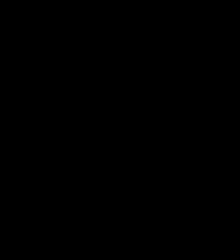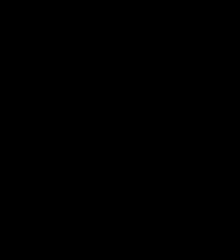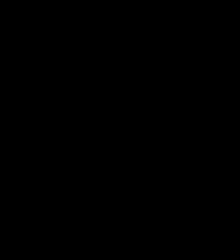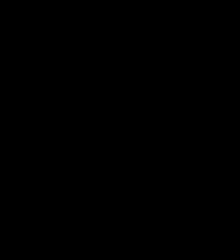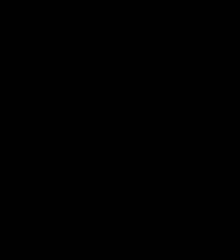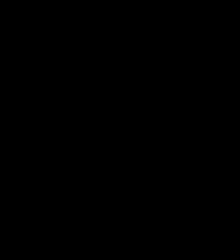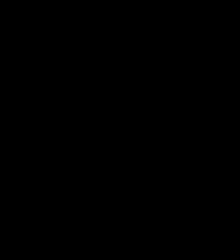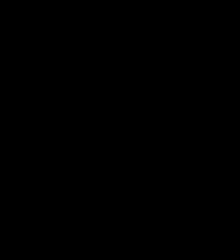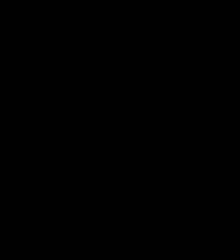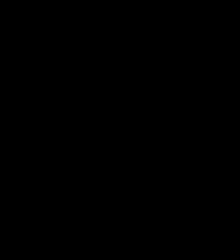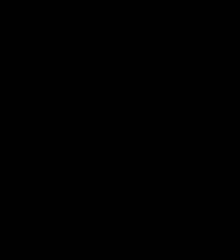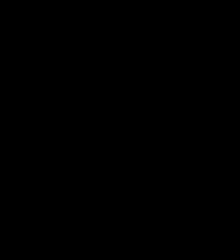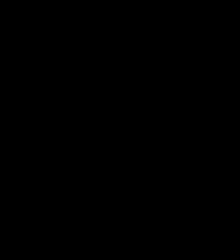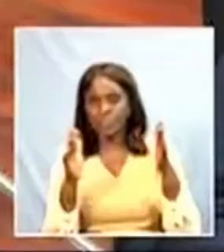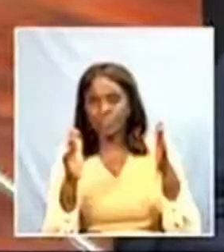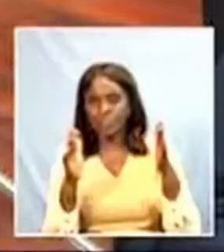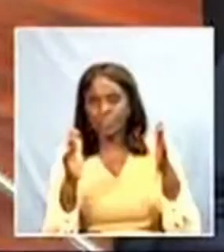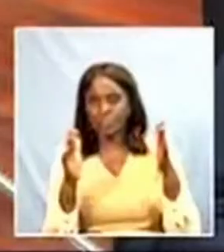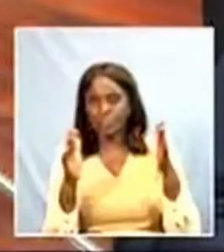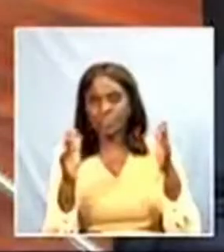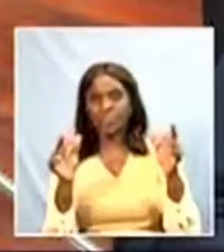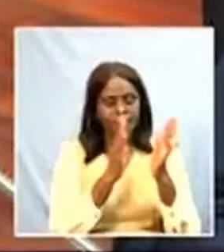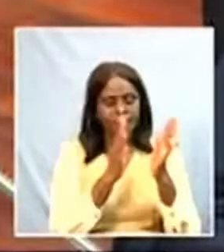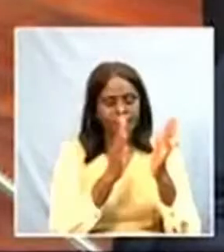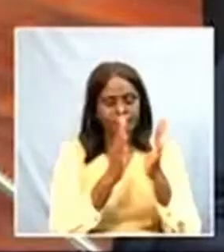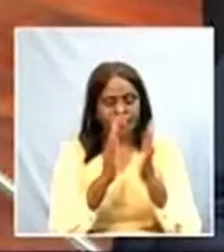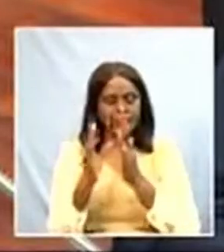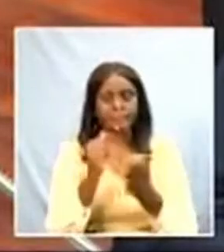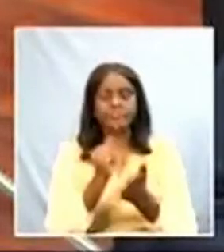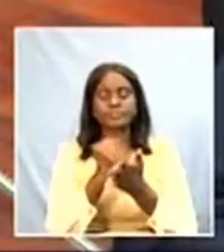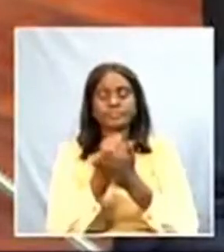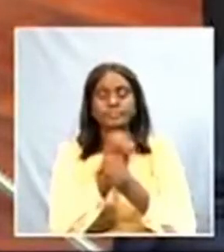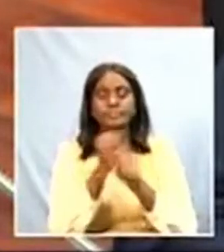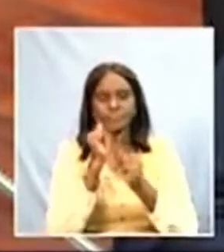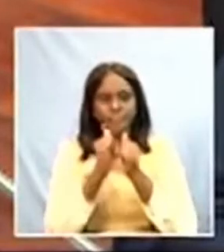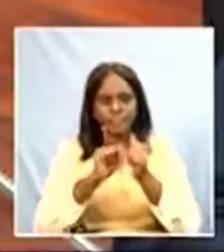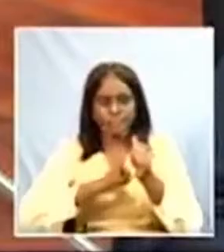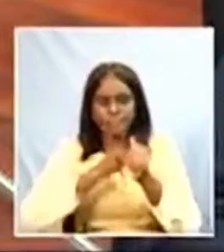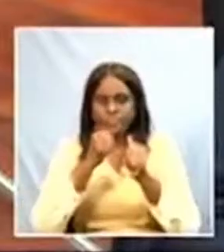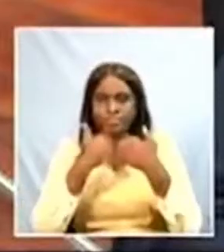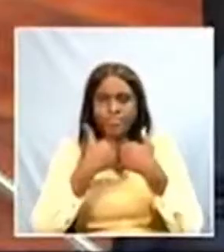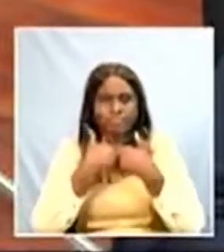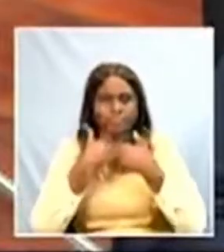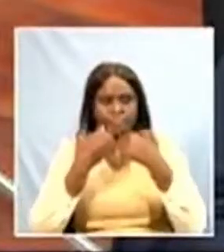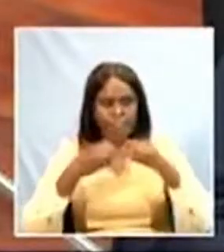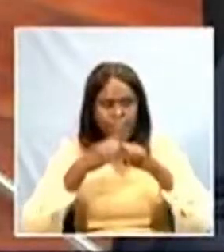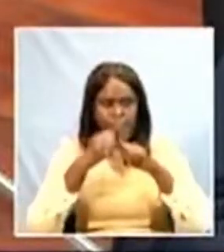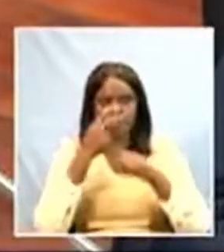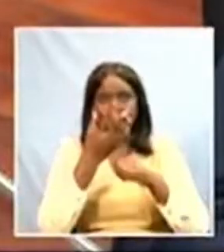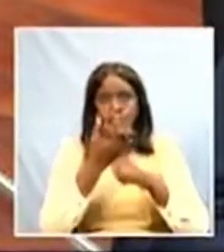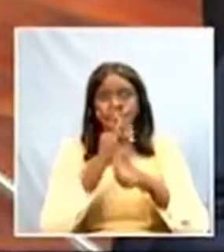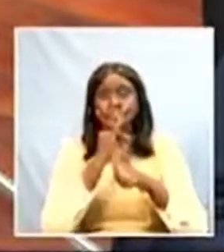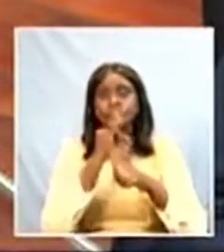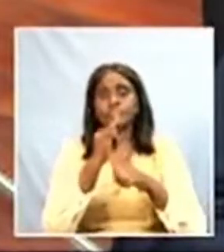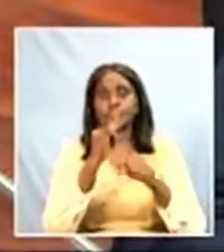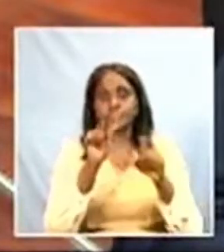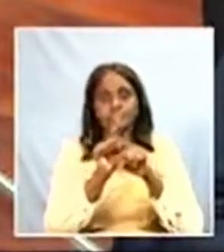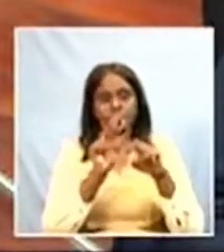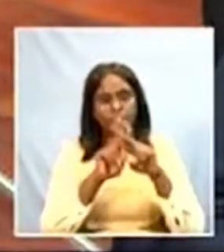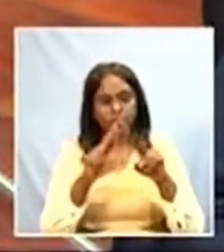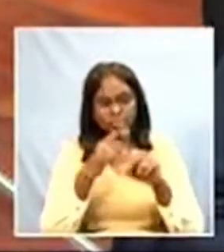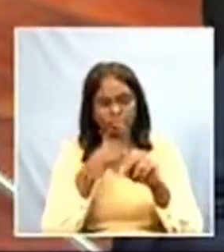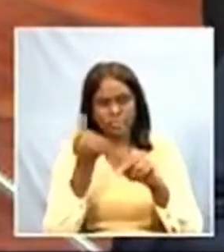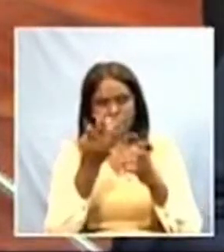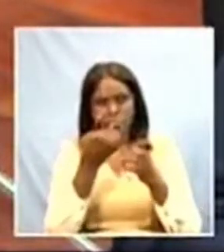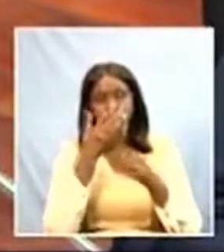gaps, Chair, and put in that we may not have even noticed yet. And Chair, I would